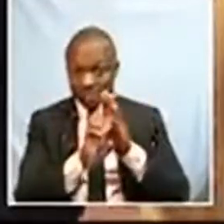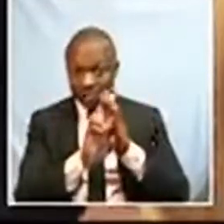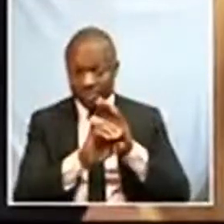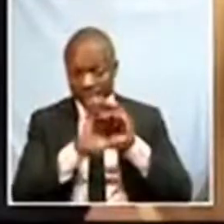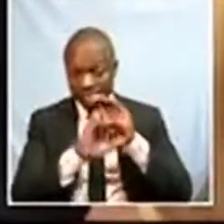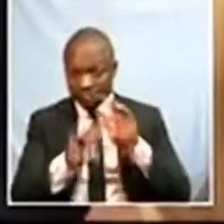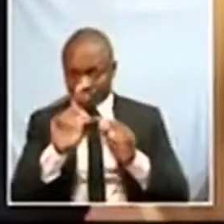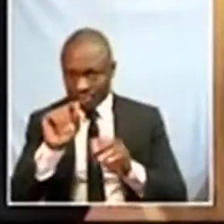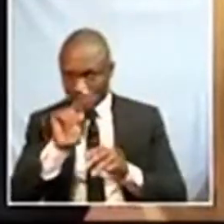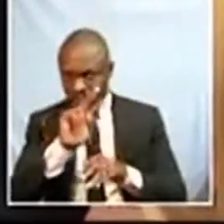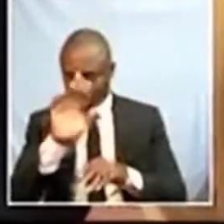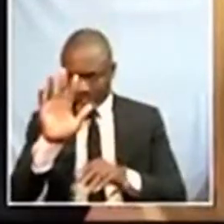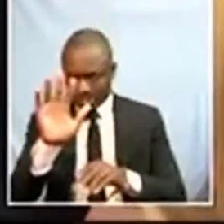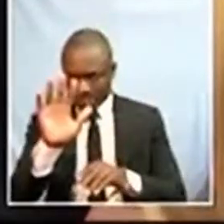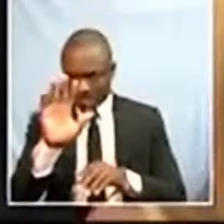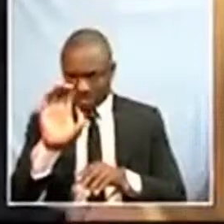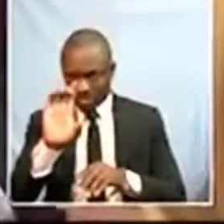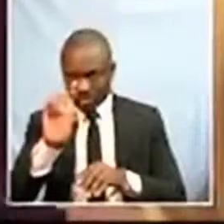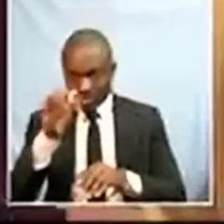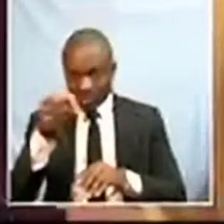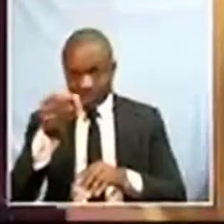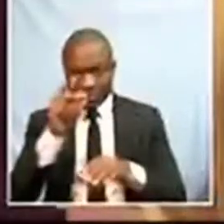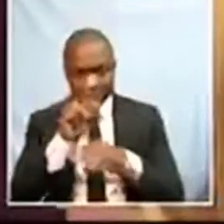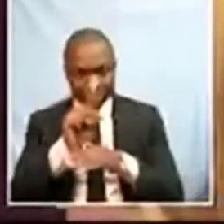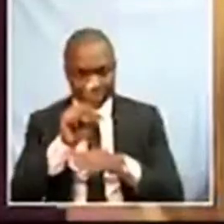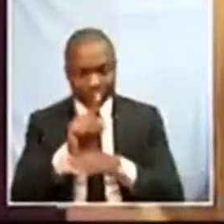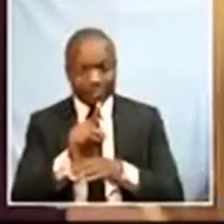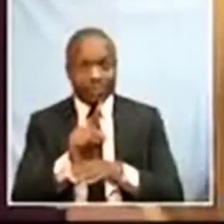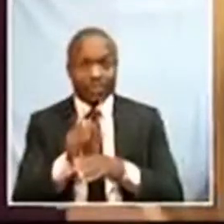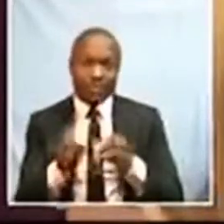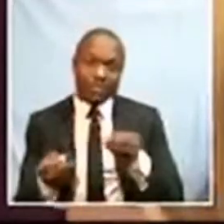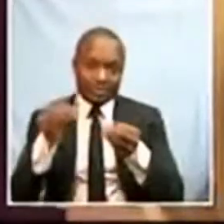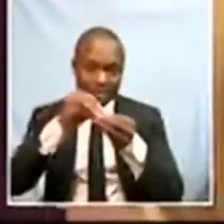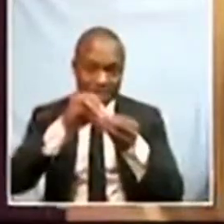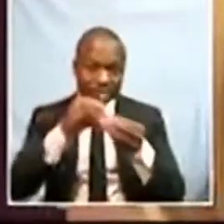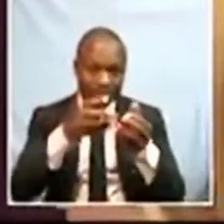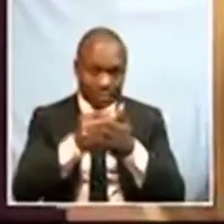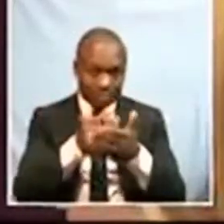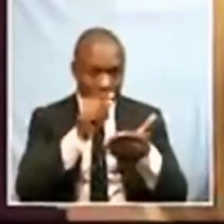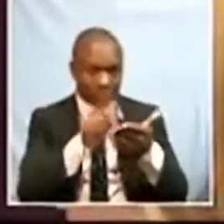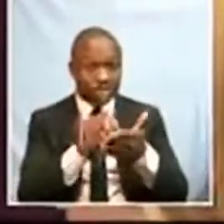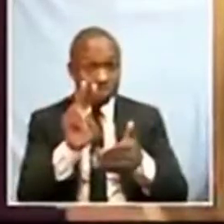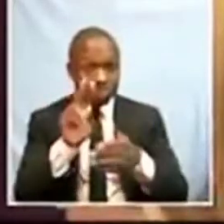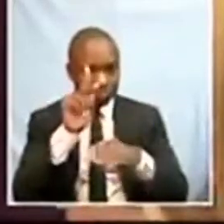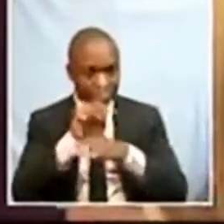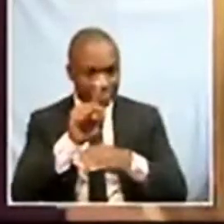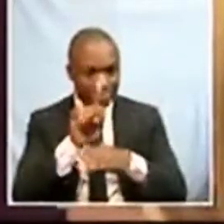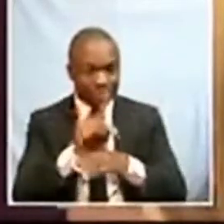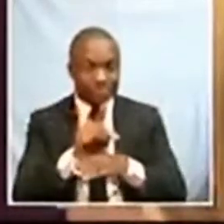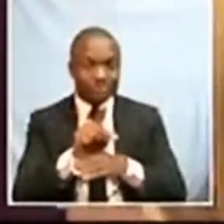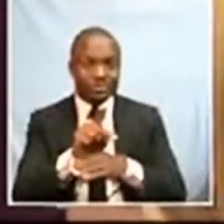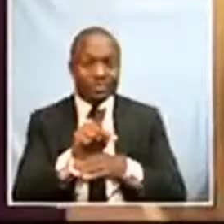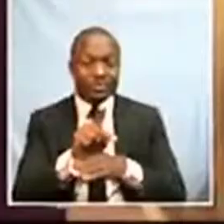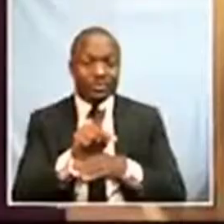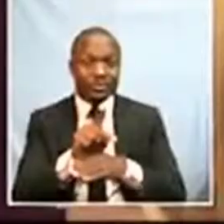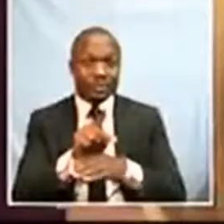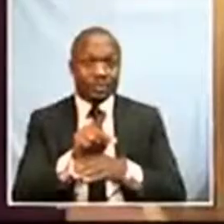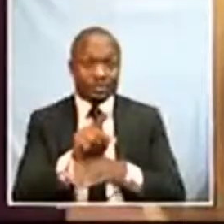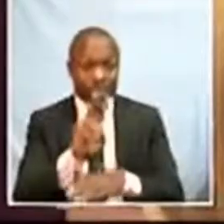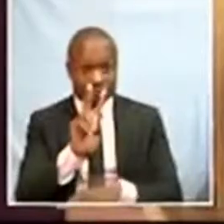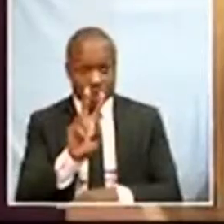the 2025 CDF projects, we're adding some more funds to these two projects, which is Naskona and